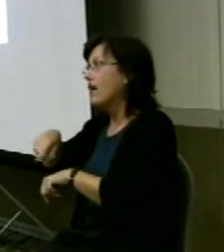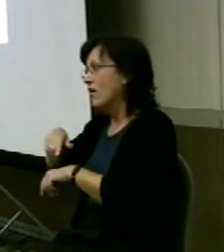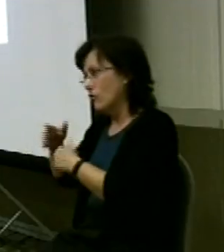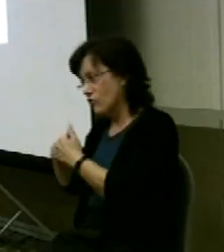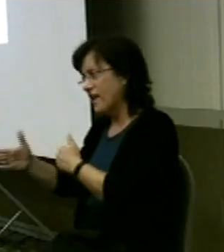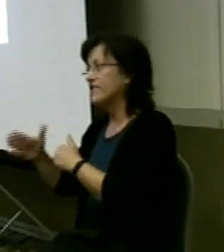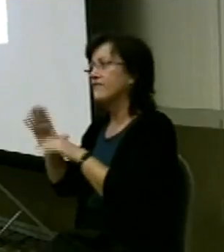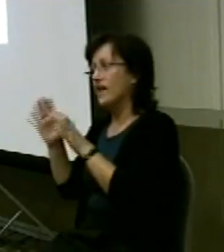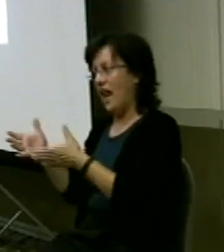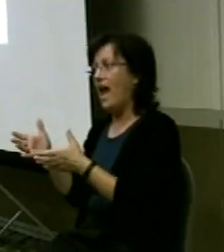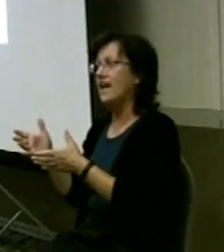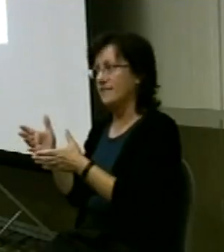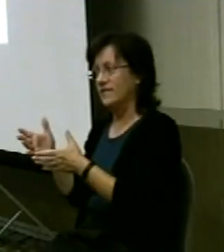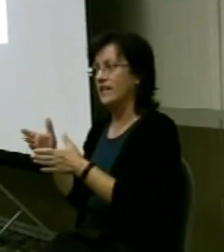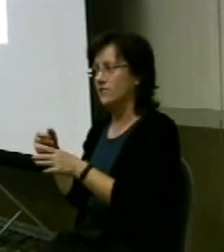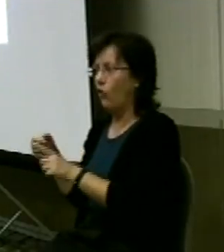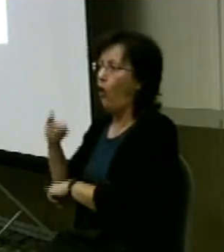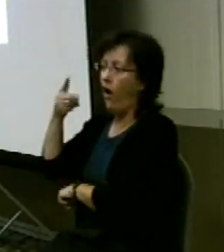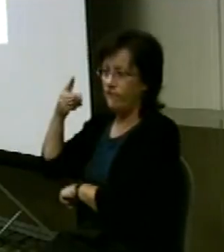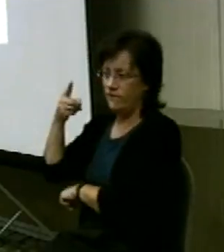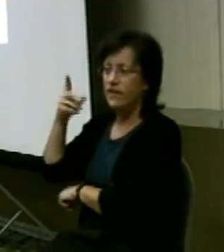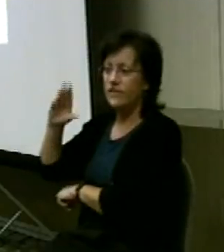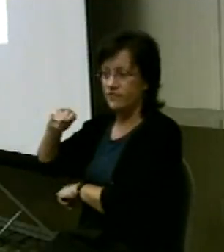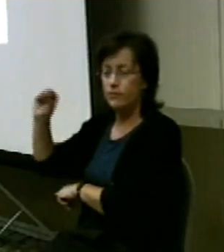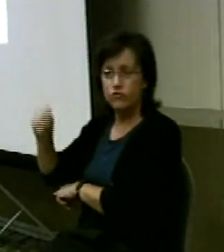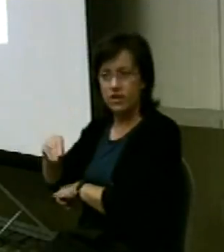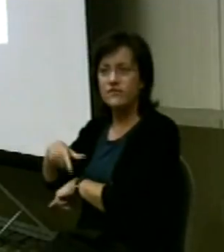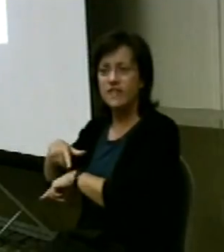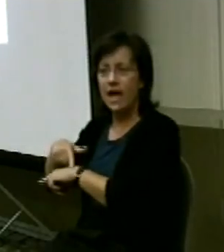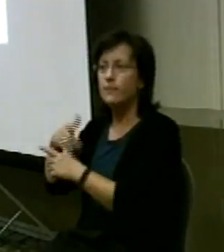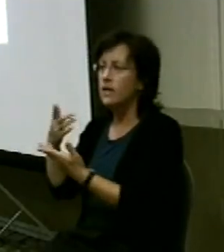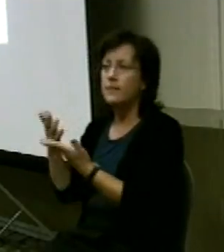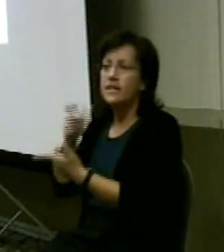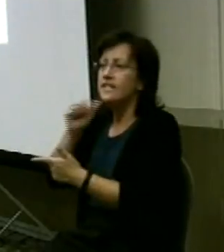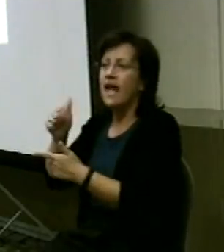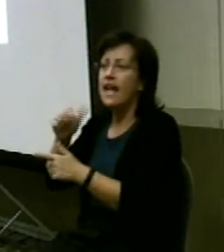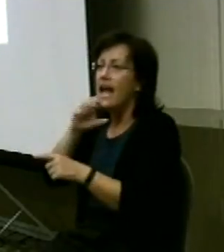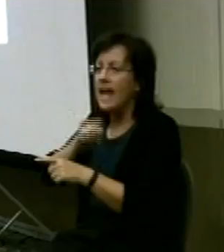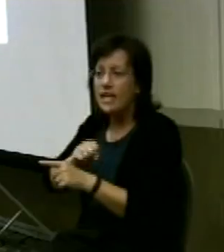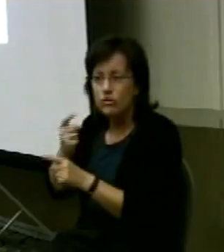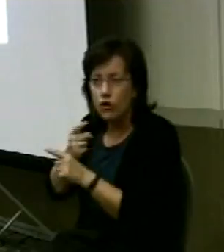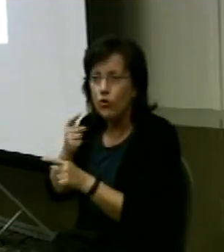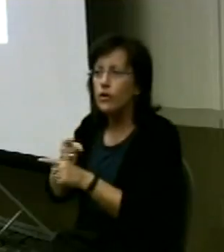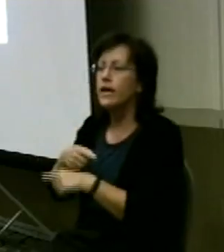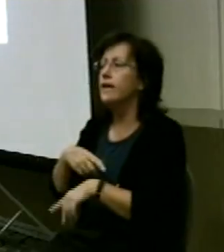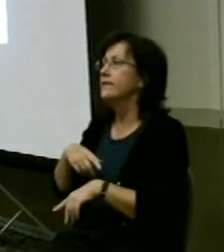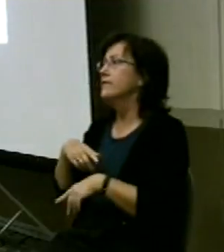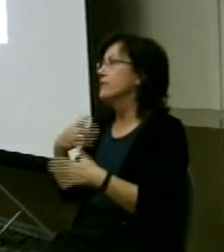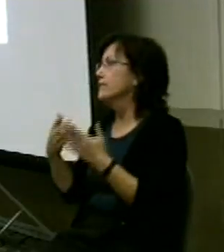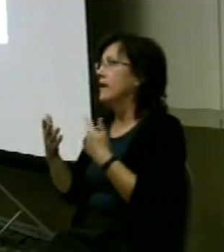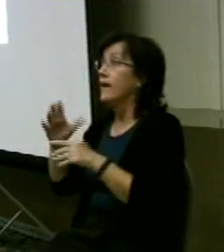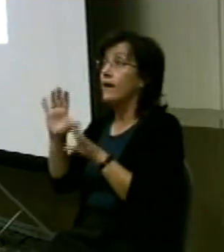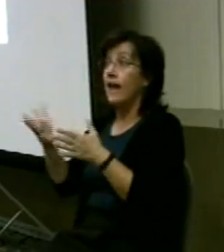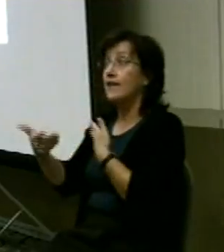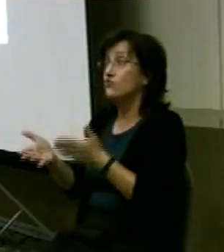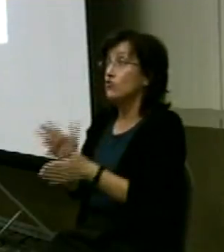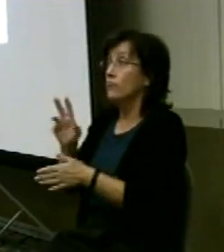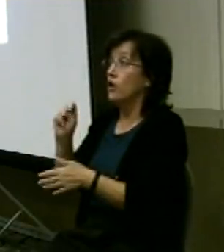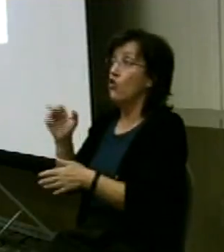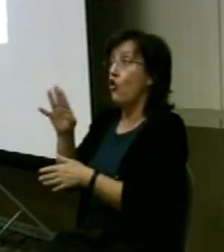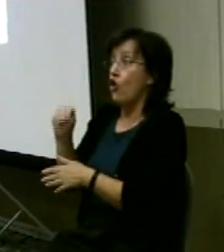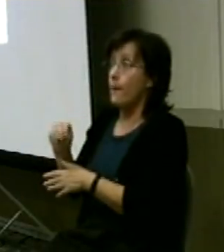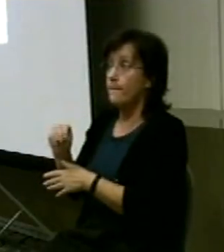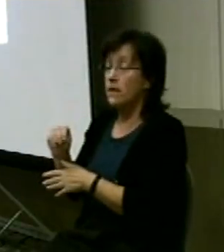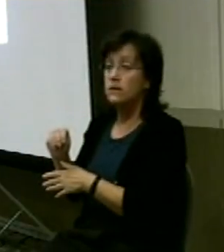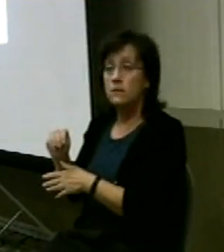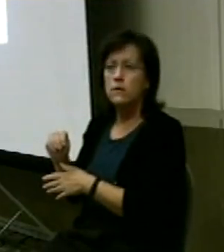time, and that that's actually very appropriate or age appropriate or classroom norm, as it may be. So sometimes you